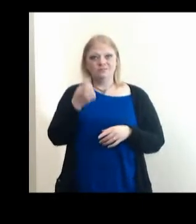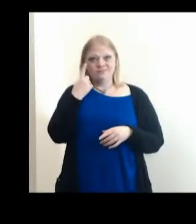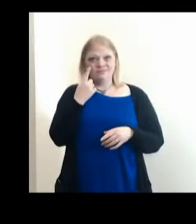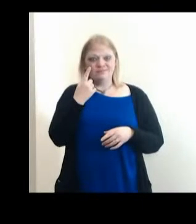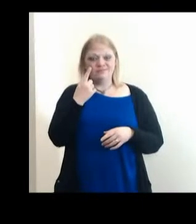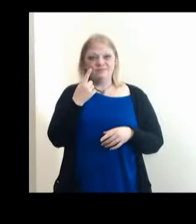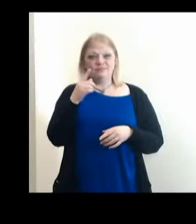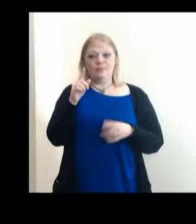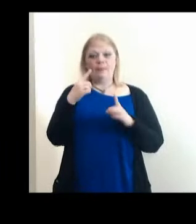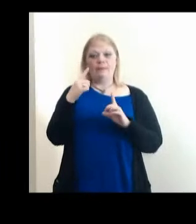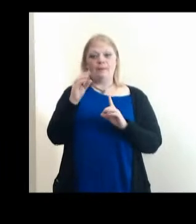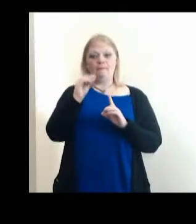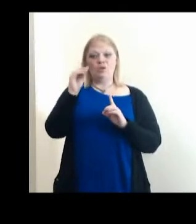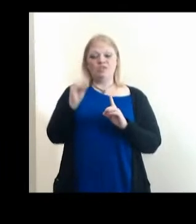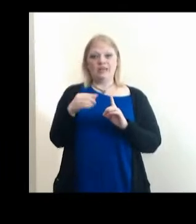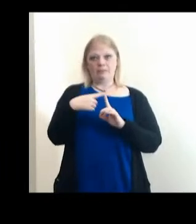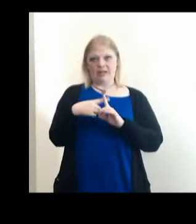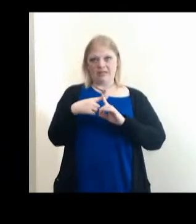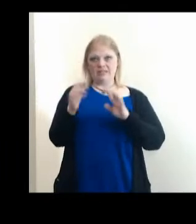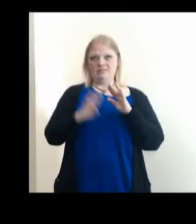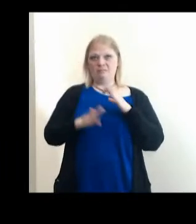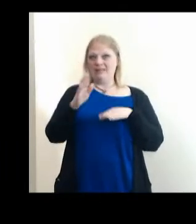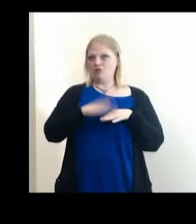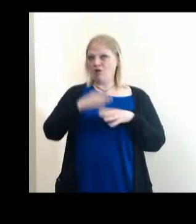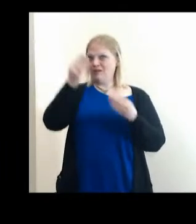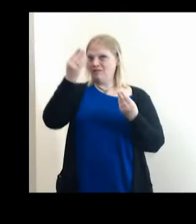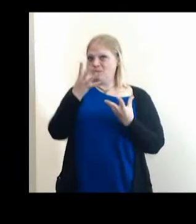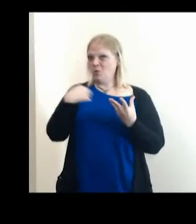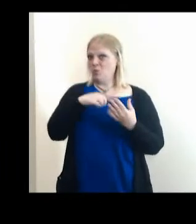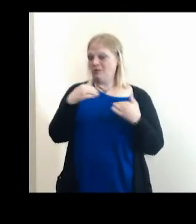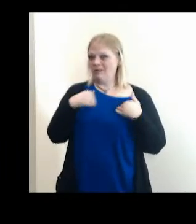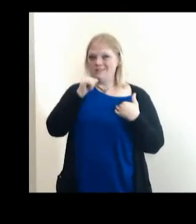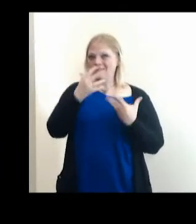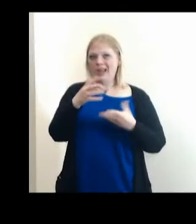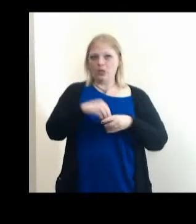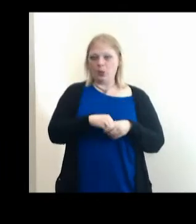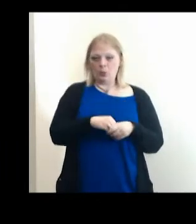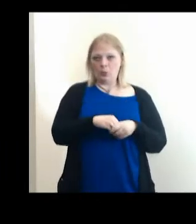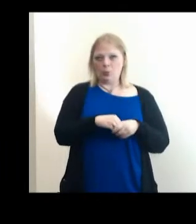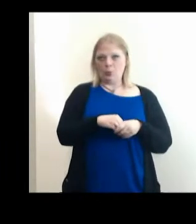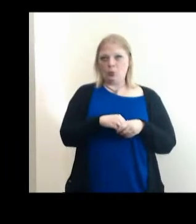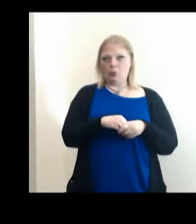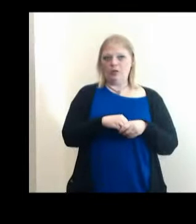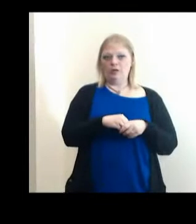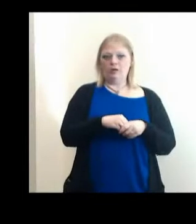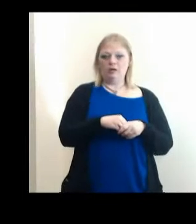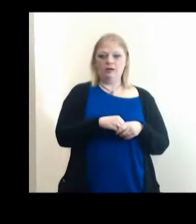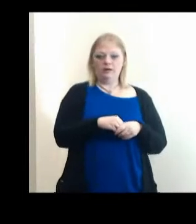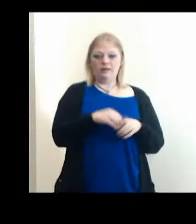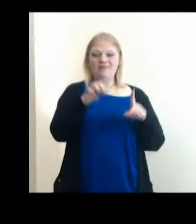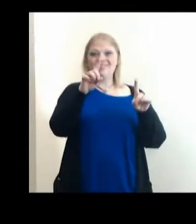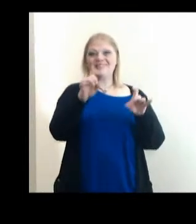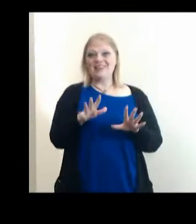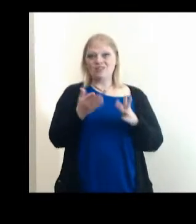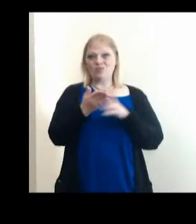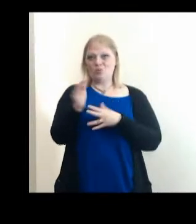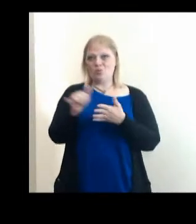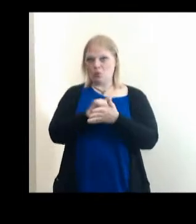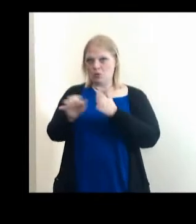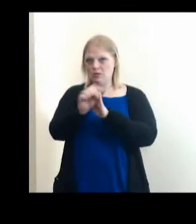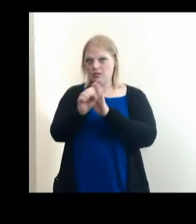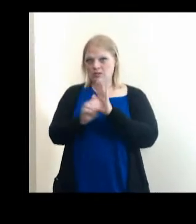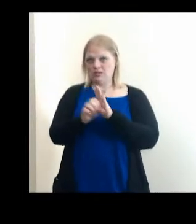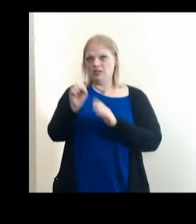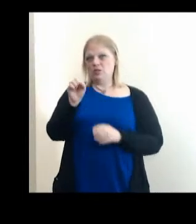percent positive, so based on the data that we have, this does not include, of course, the tests that are done by New York State